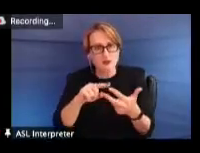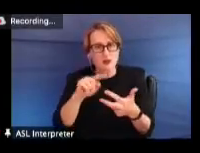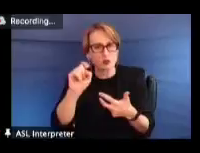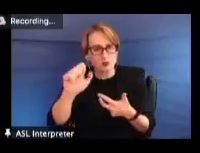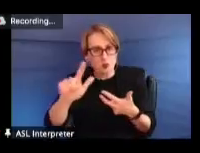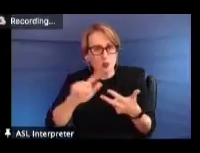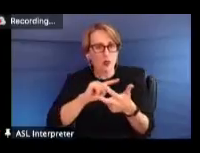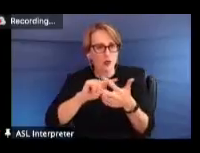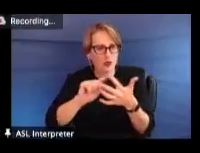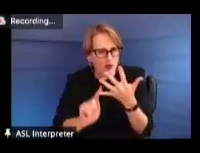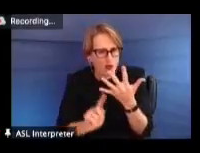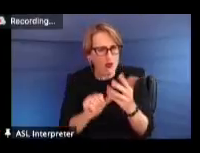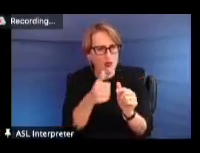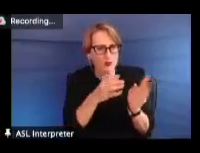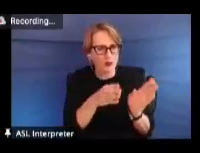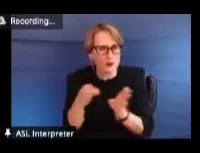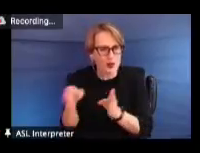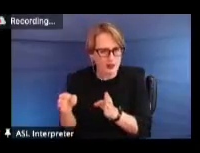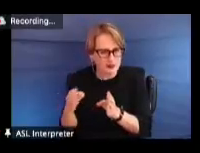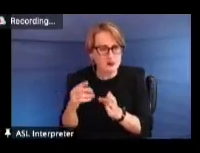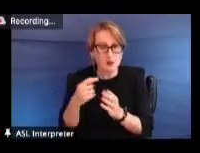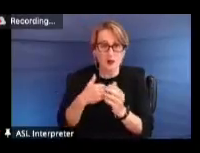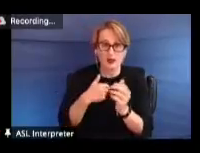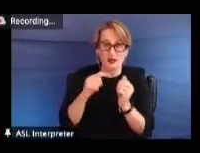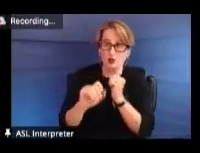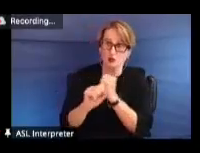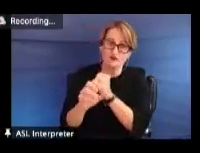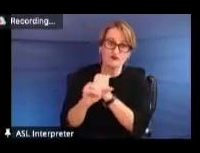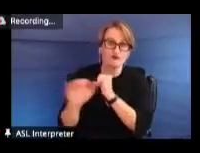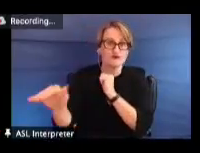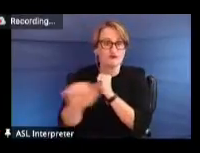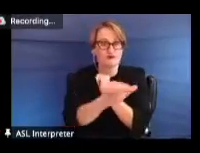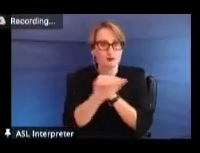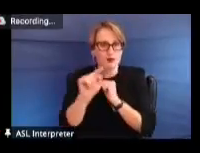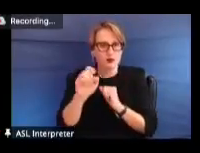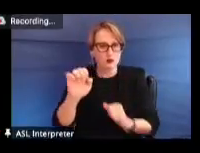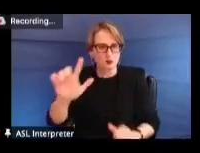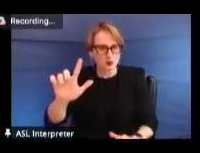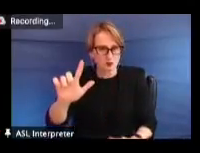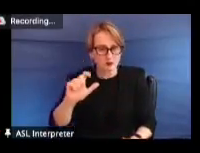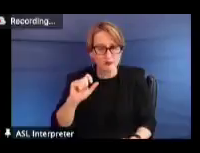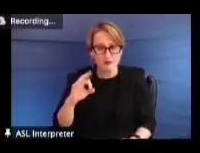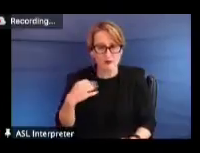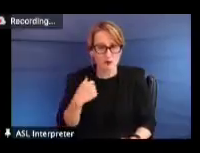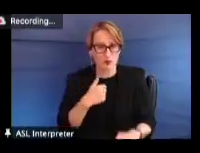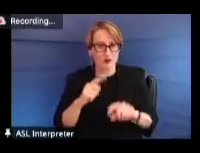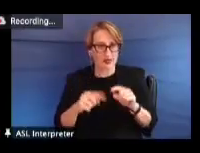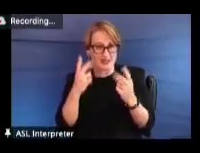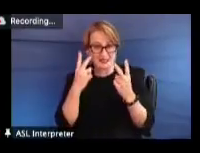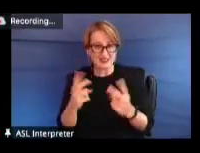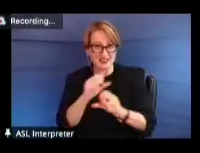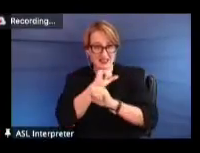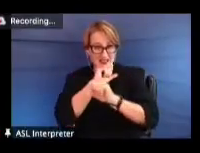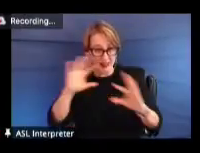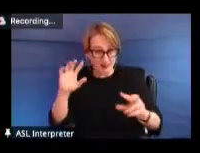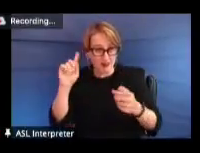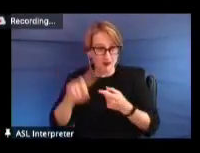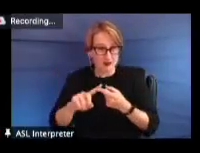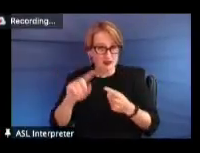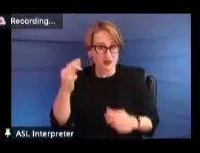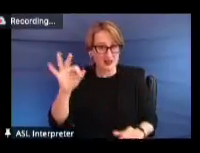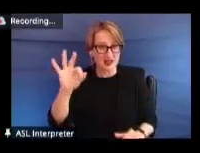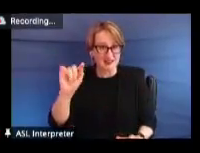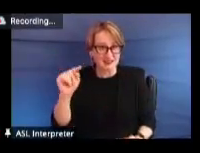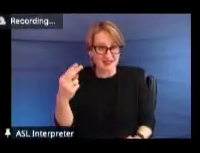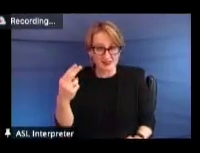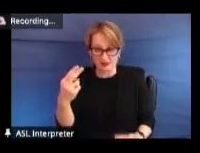tool. And if we're not going to get anything till the 19th, we're really going, like, that's a